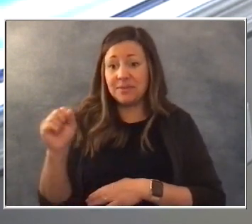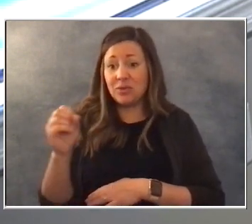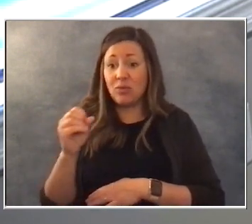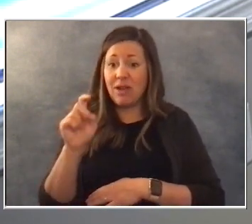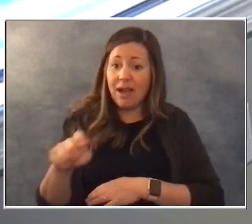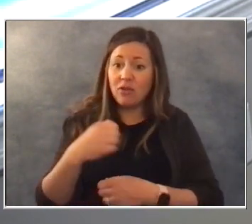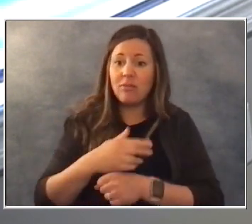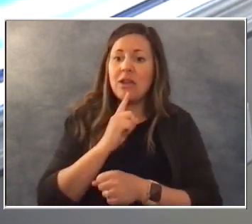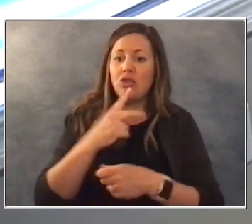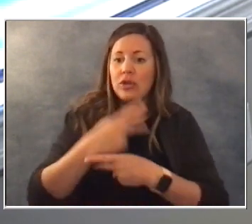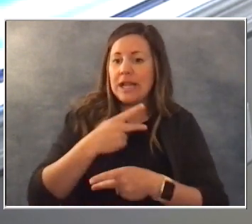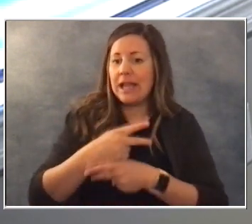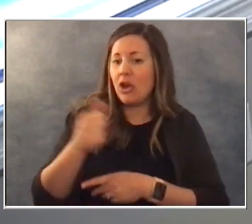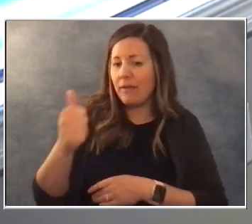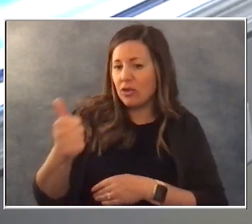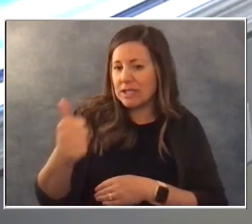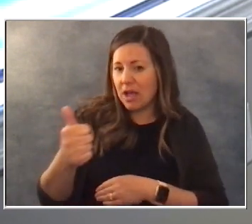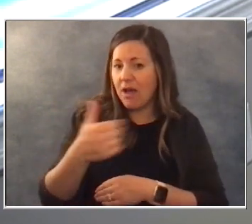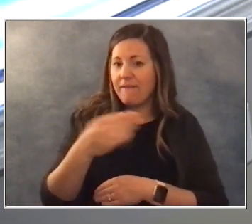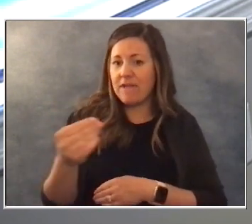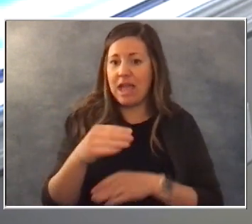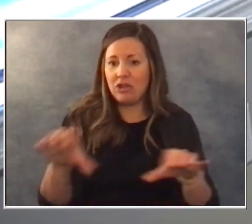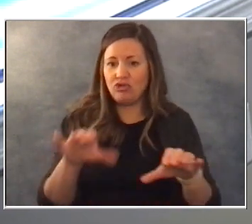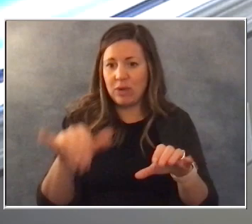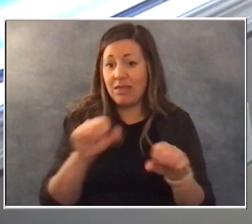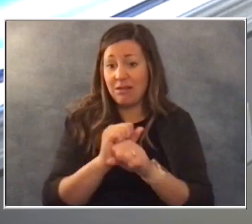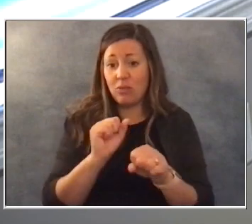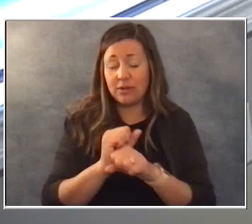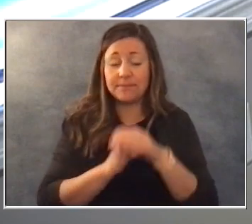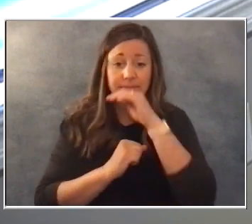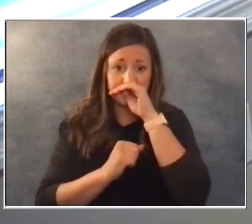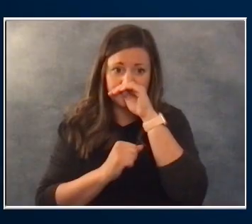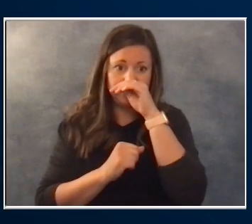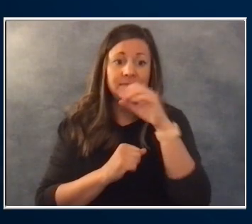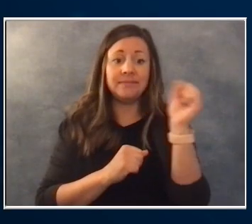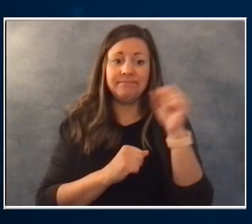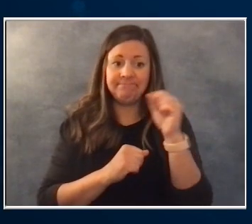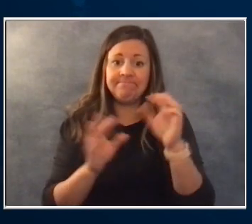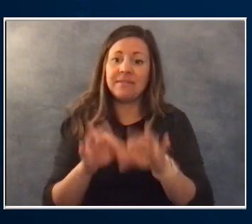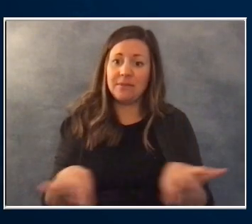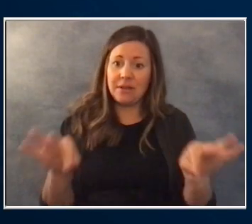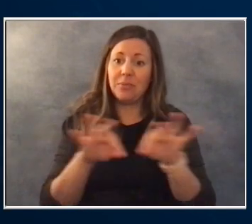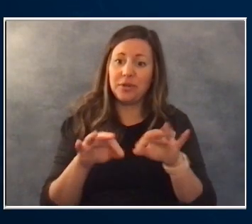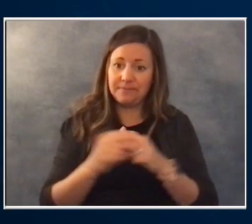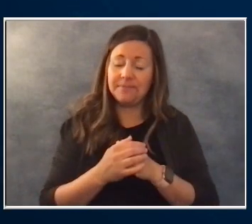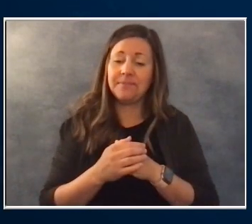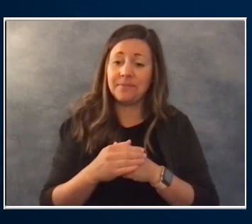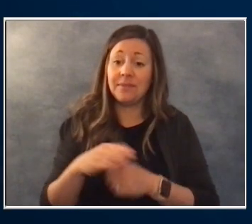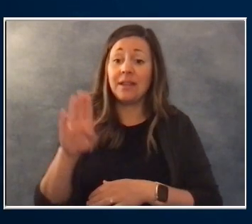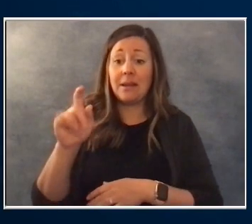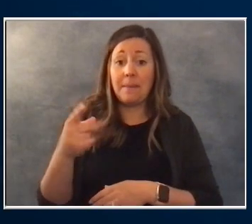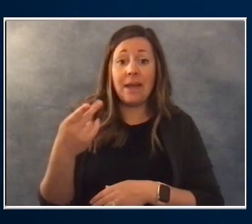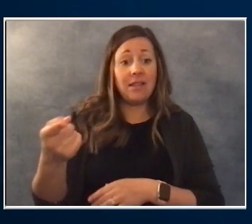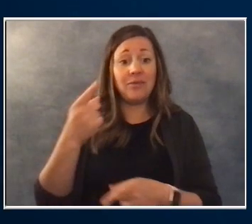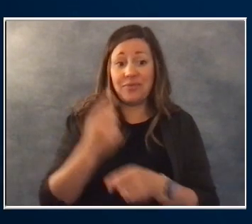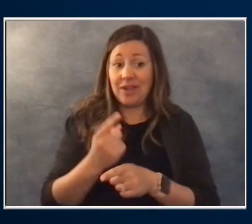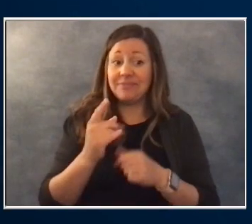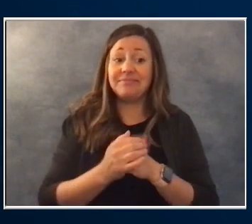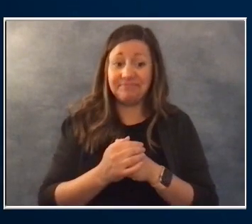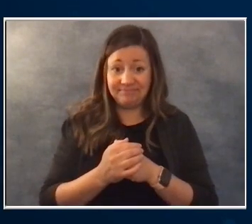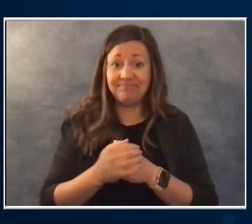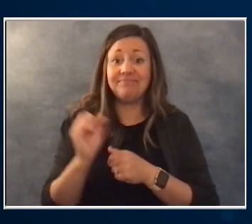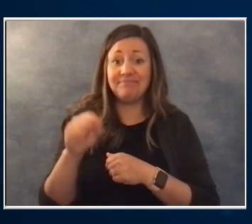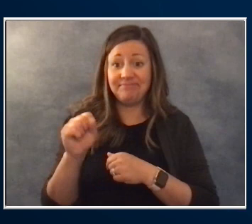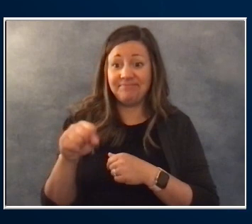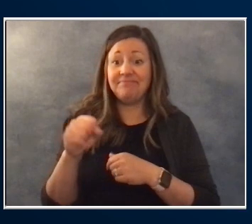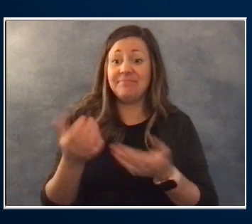that you're taking care of yourself and doing that work is important. Yeah. Beth, you nailed it. It's about questioning